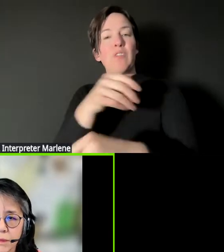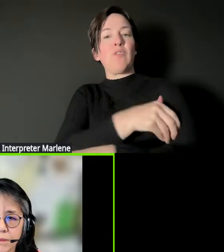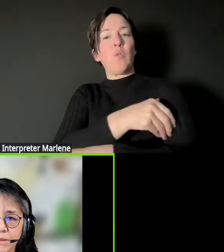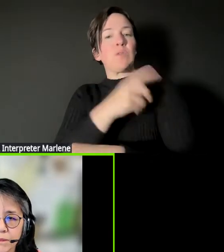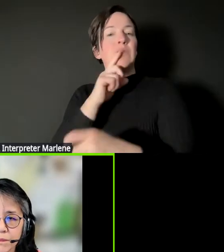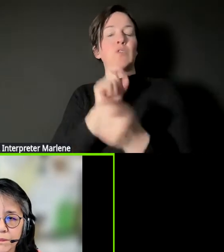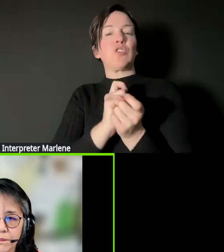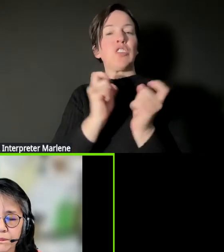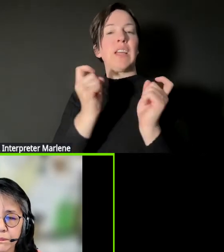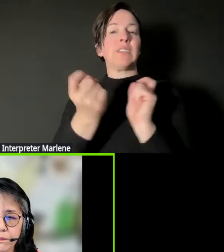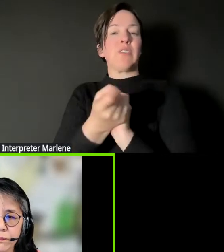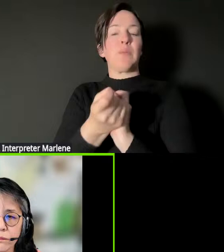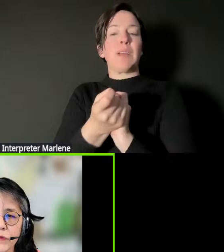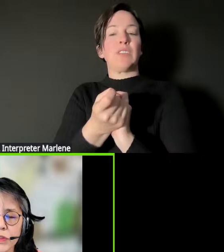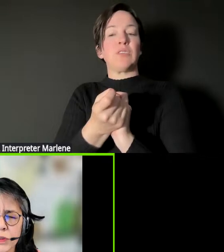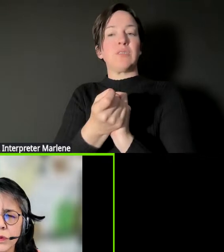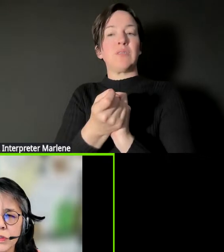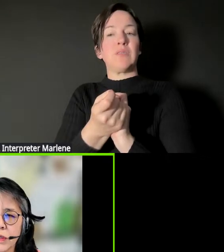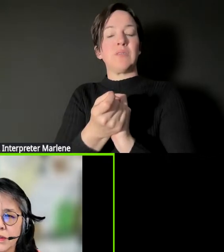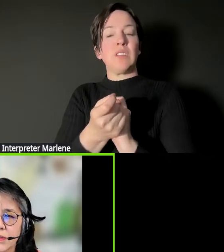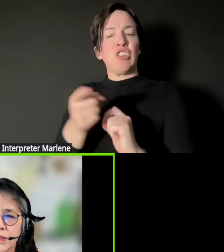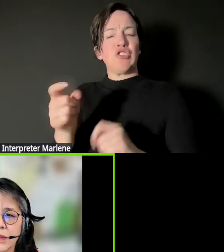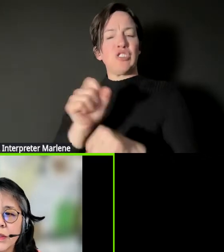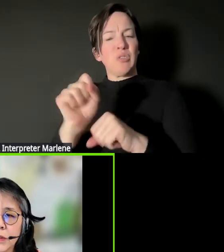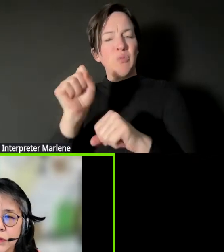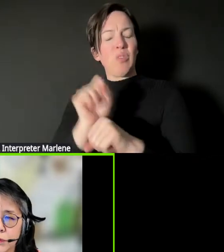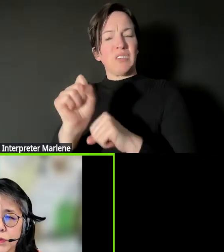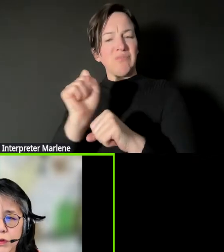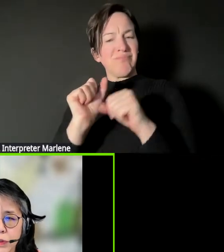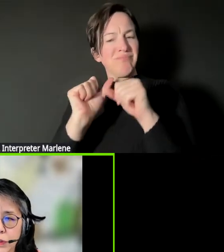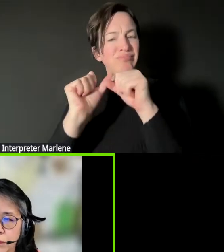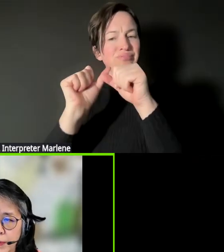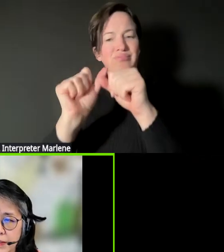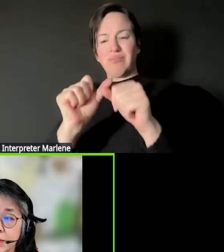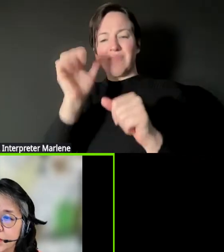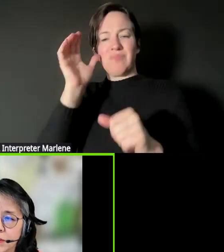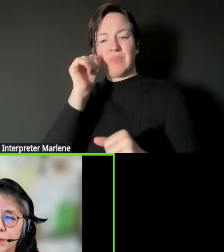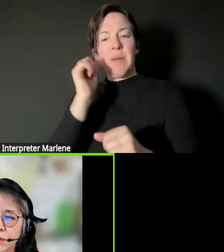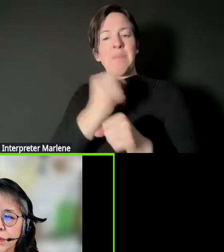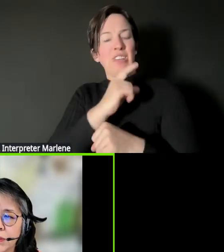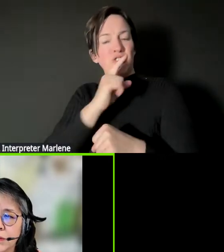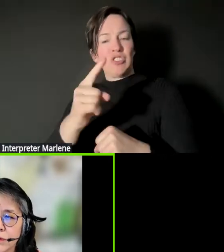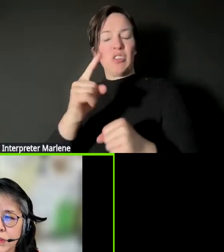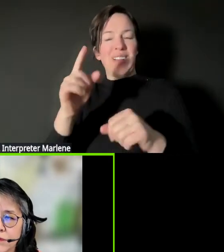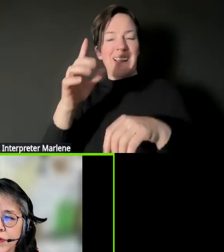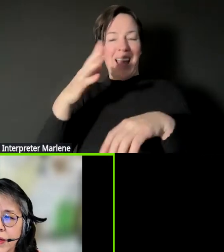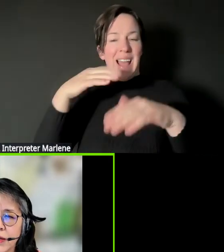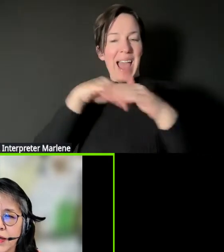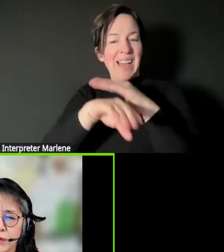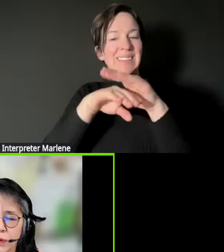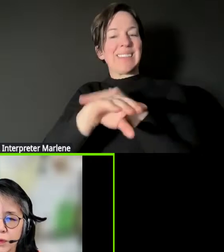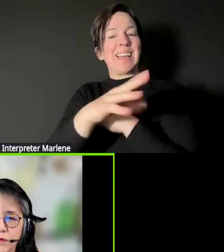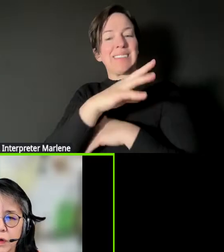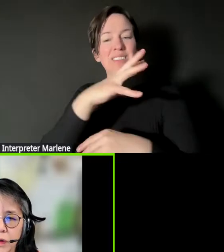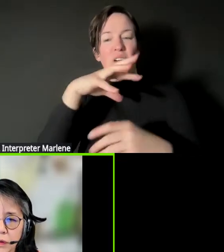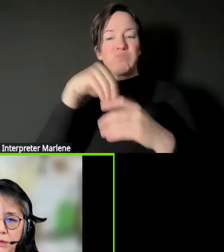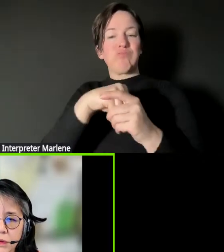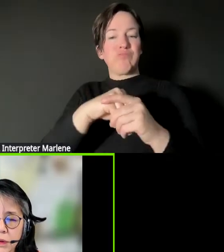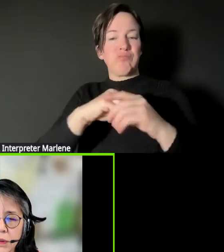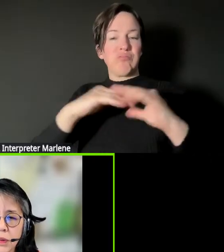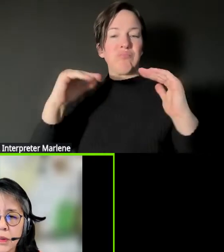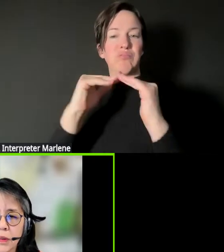transformation. She worked tirelessly to ensure it remained accessible, inclusive, and equitable for